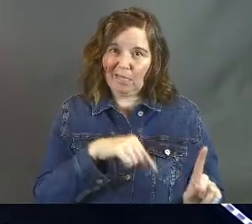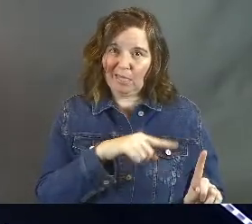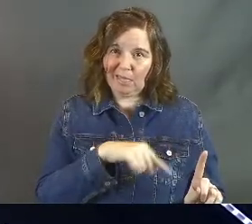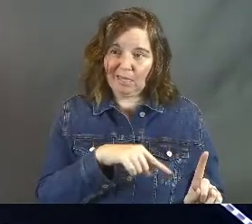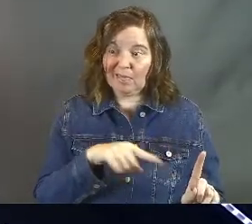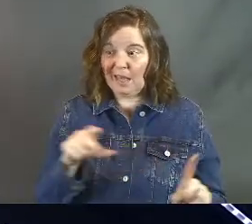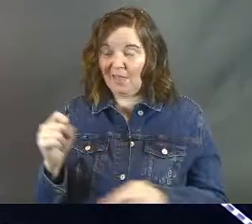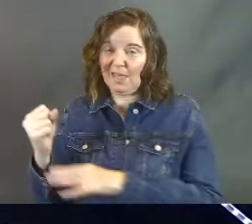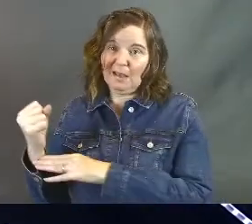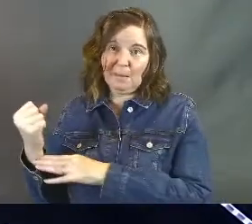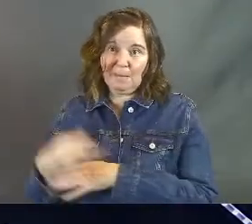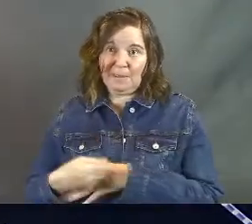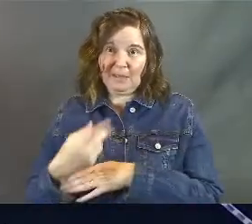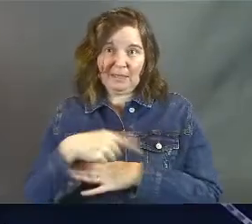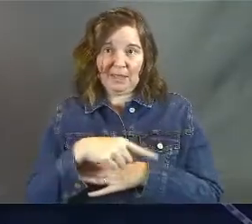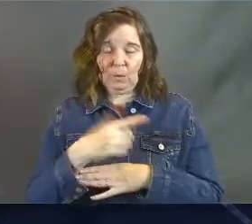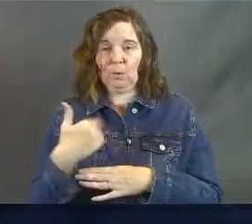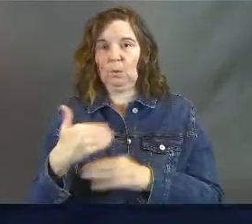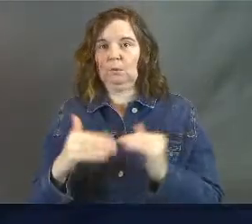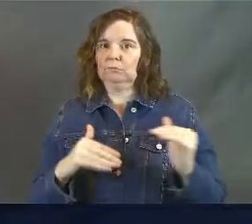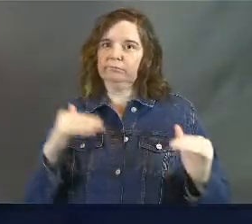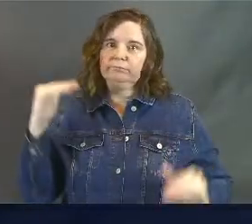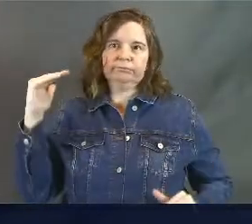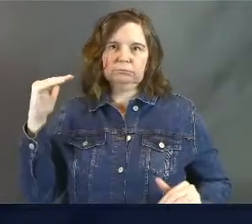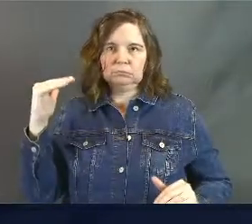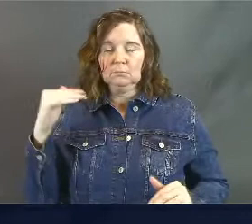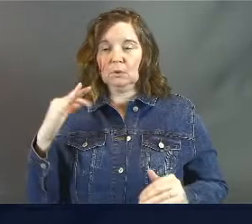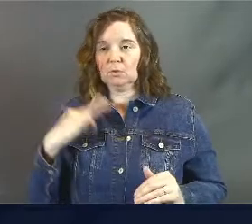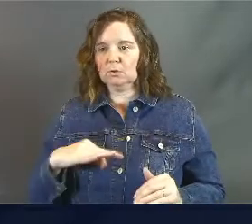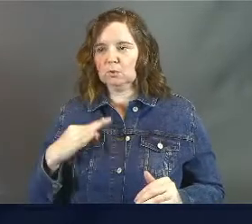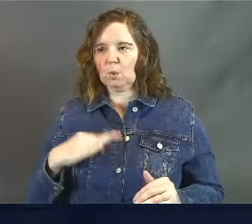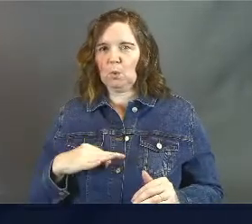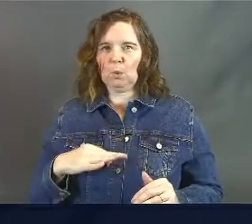And they beat them really bad. Okay? The